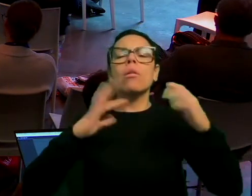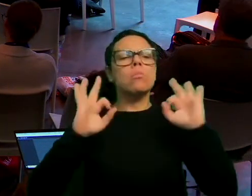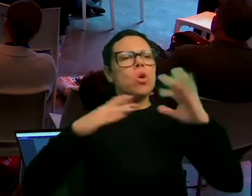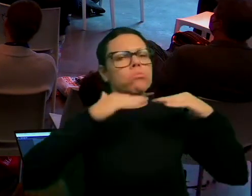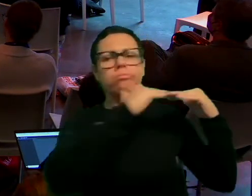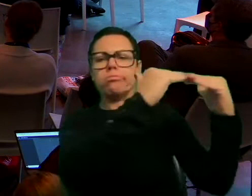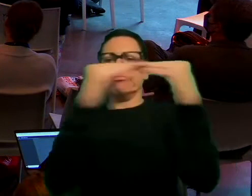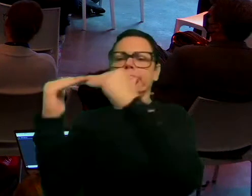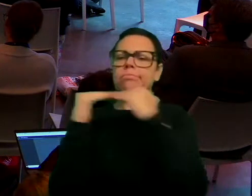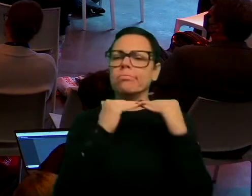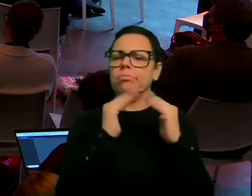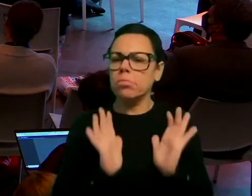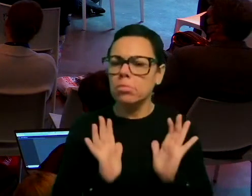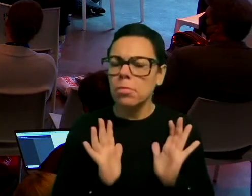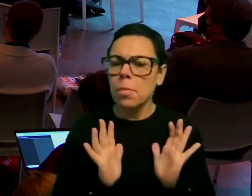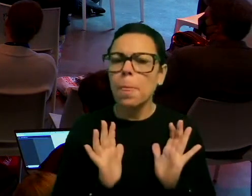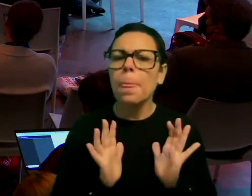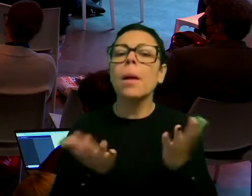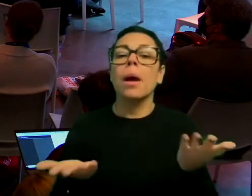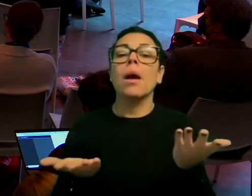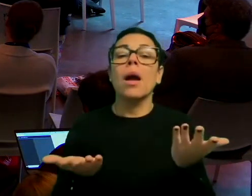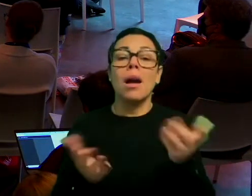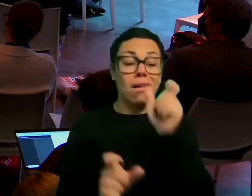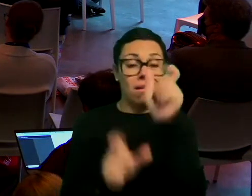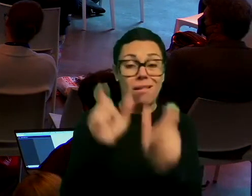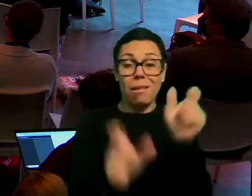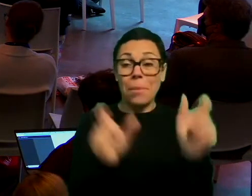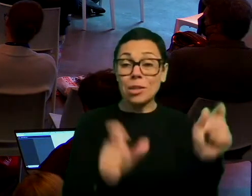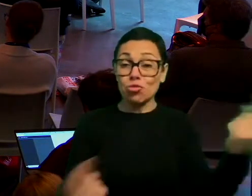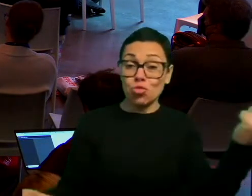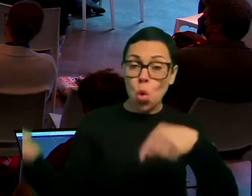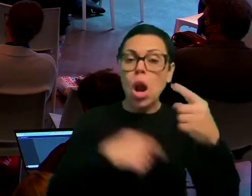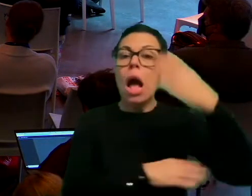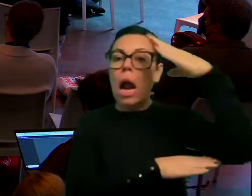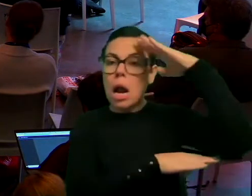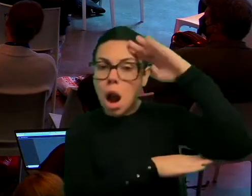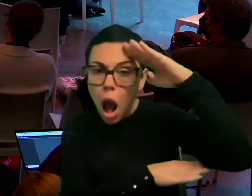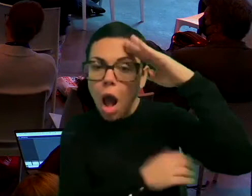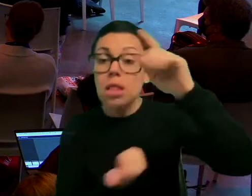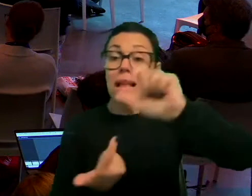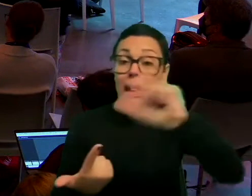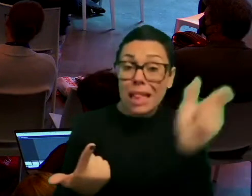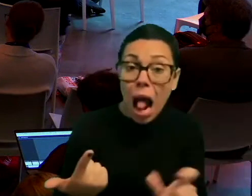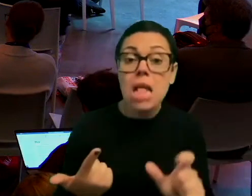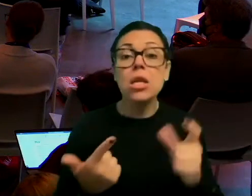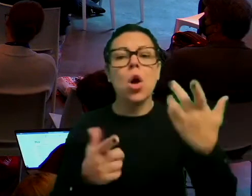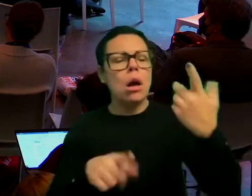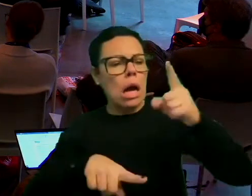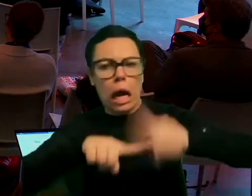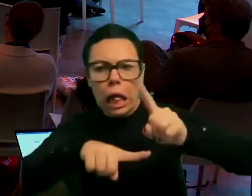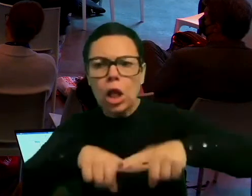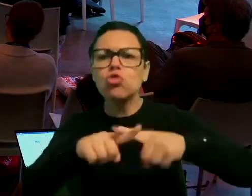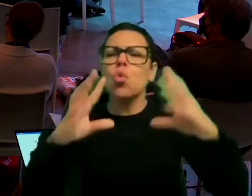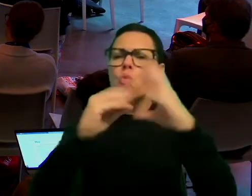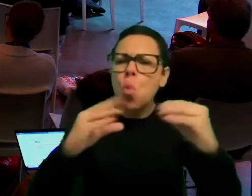our participants, which are Ireland, Italy, Greece, Romania, Germany,